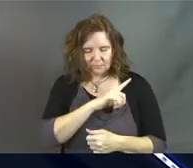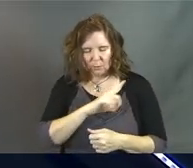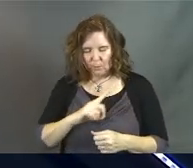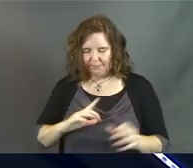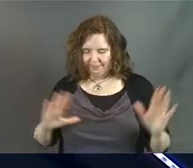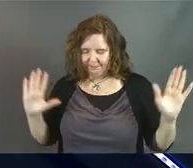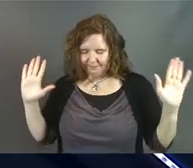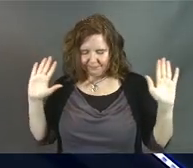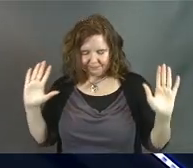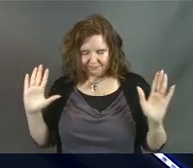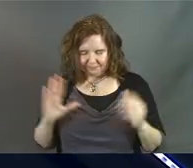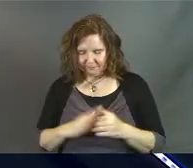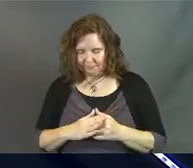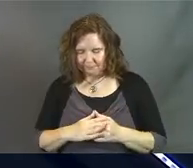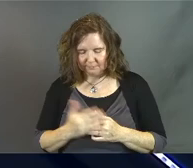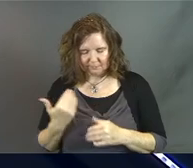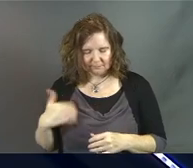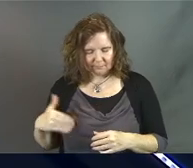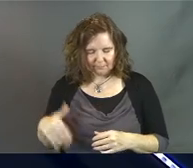Lord.